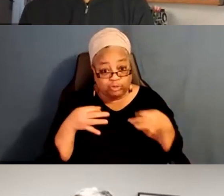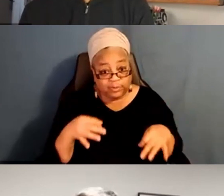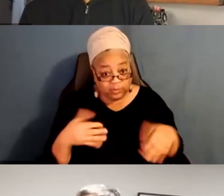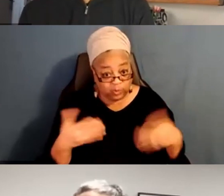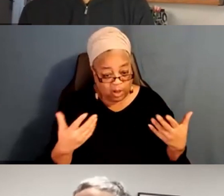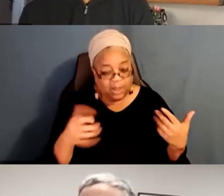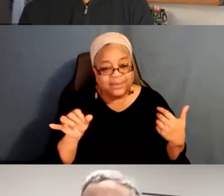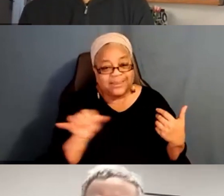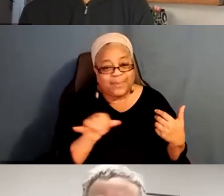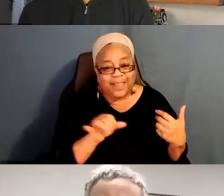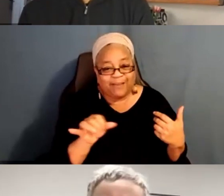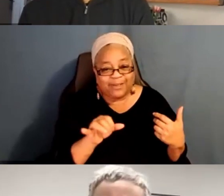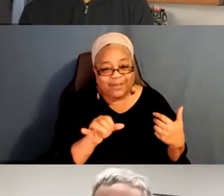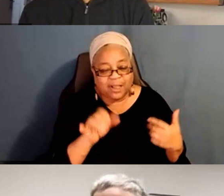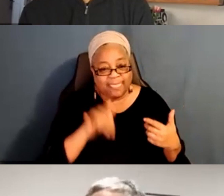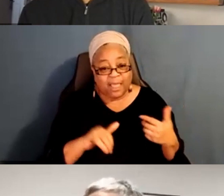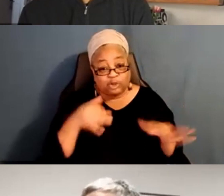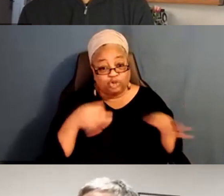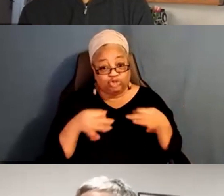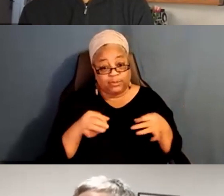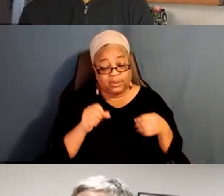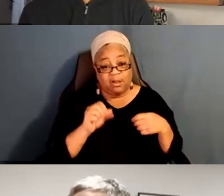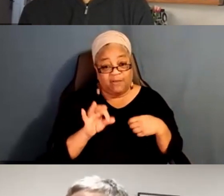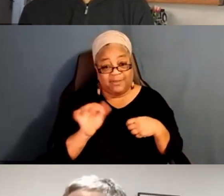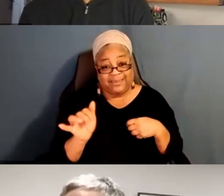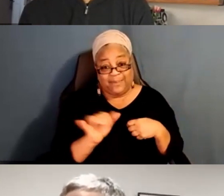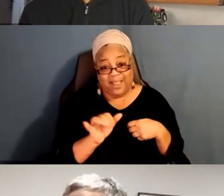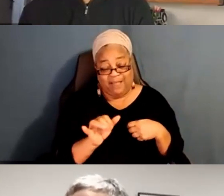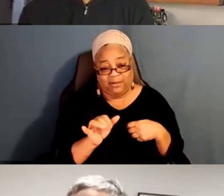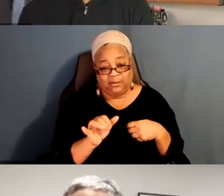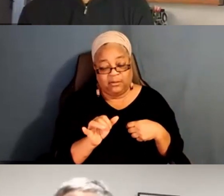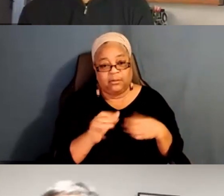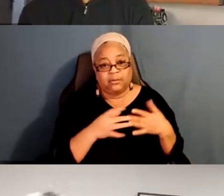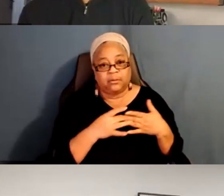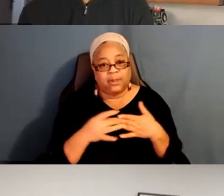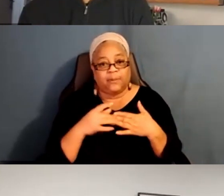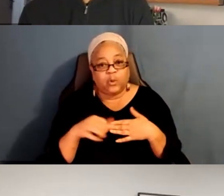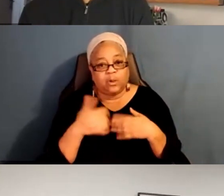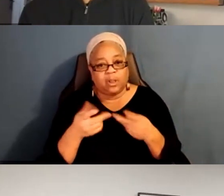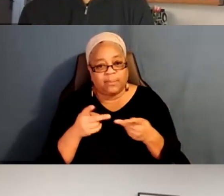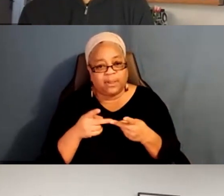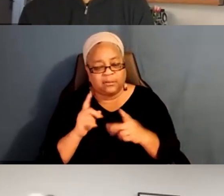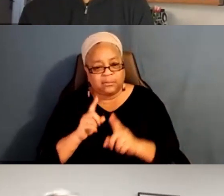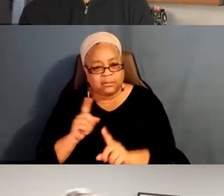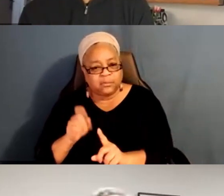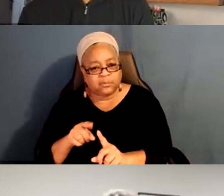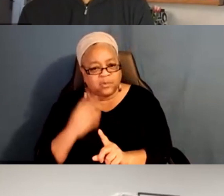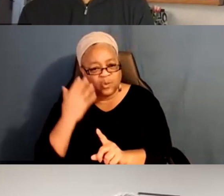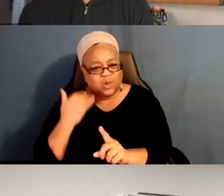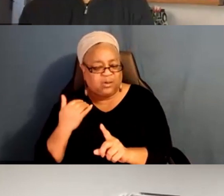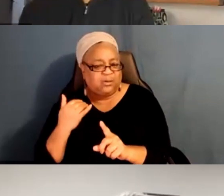that description of similarity, however, took me to another place of why is it that things